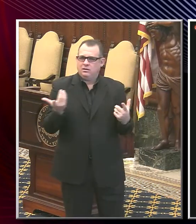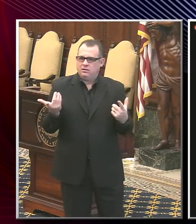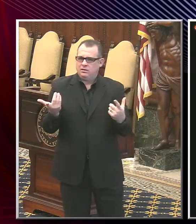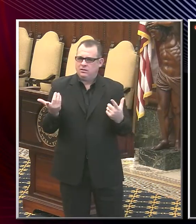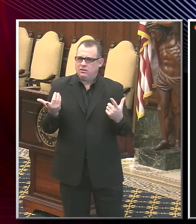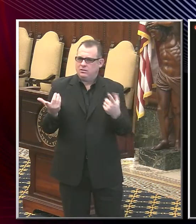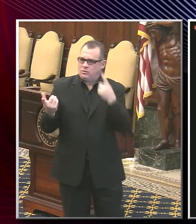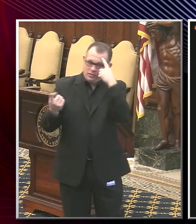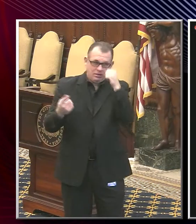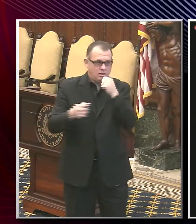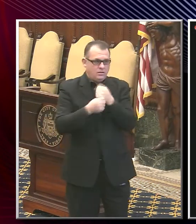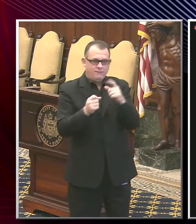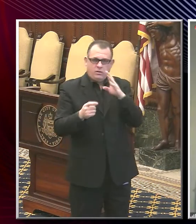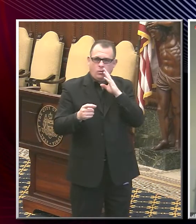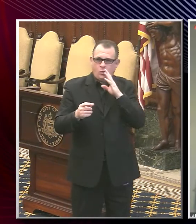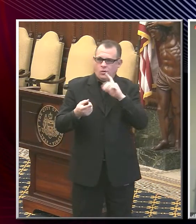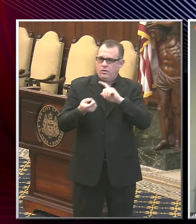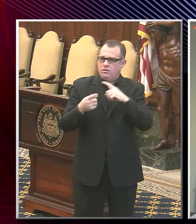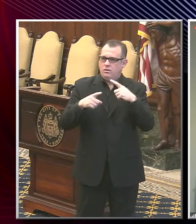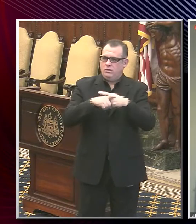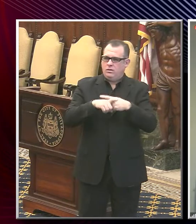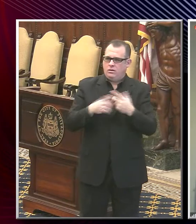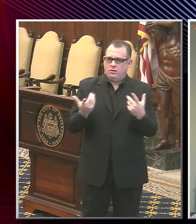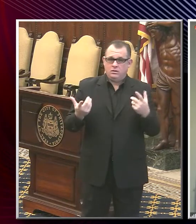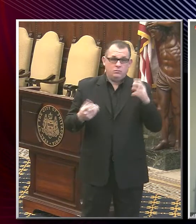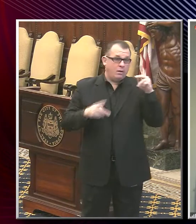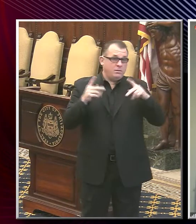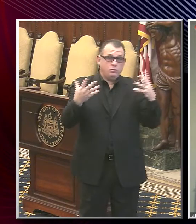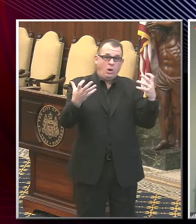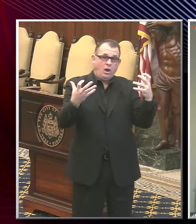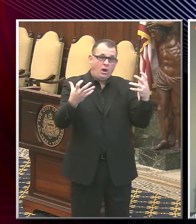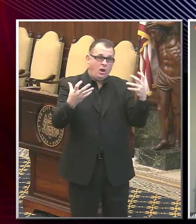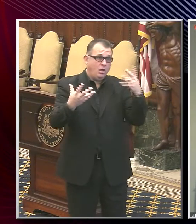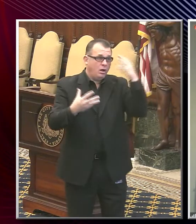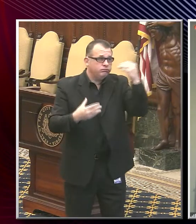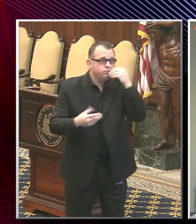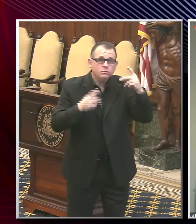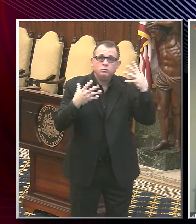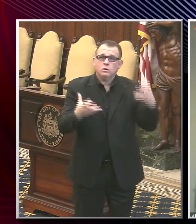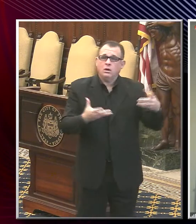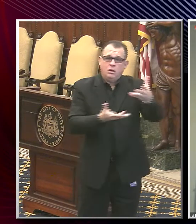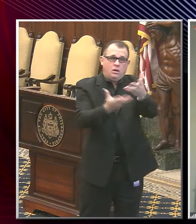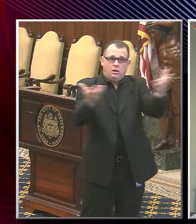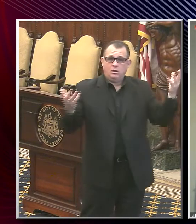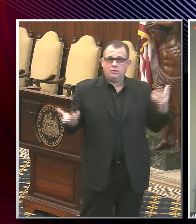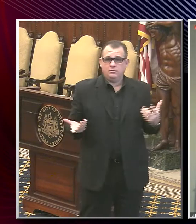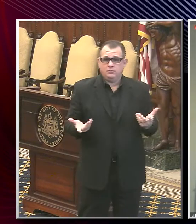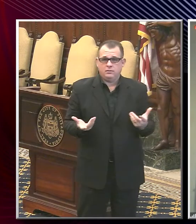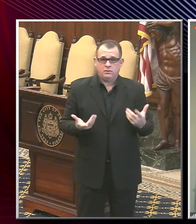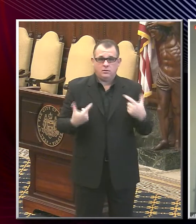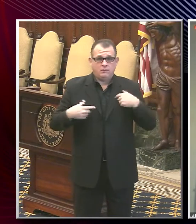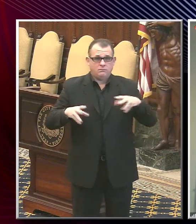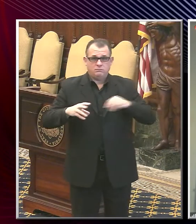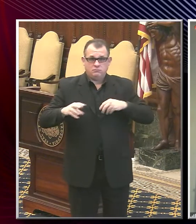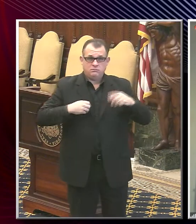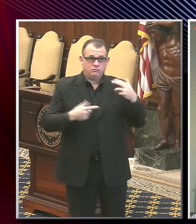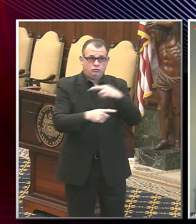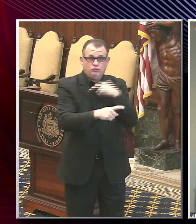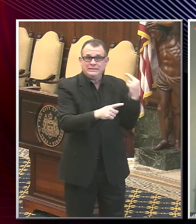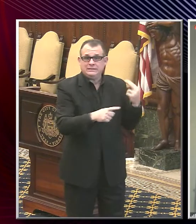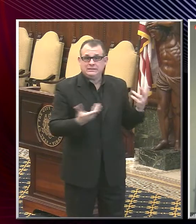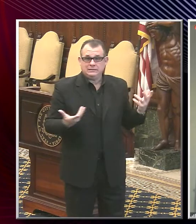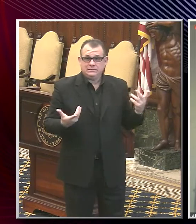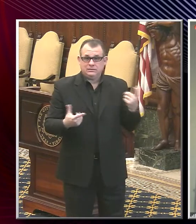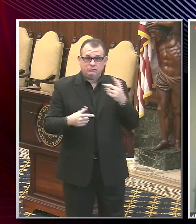though you maybe think it's not safe for yourself or for other people? Well, there are people who want to do that, and if people who want to do that and they want to take all those